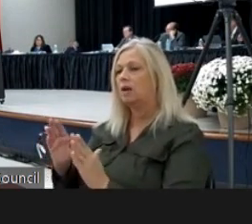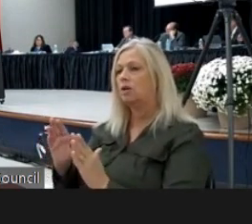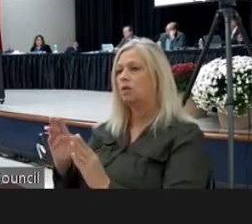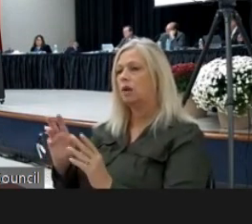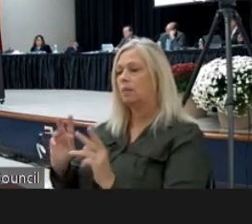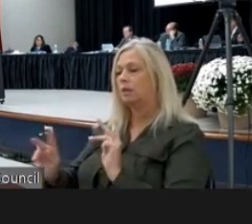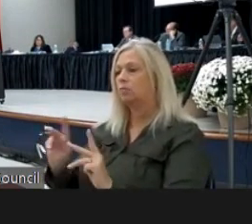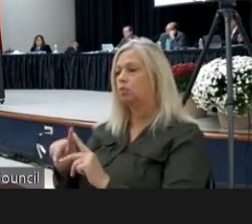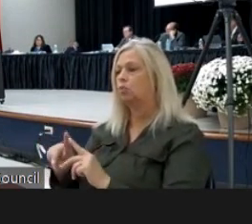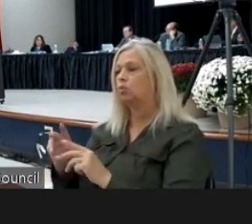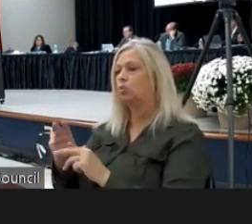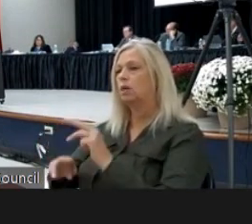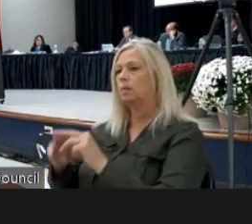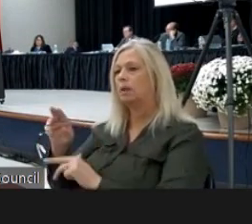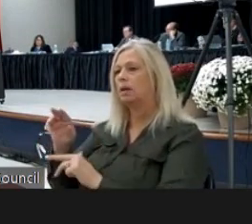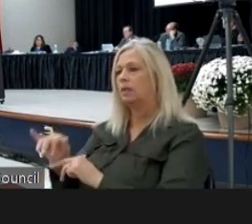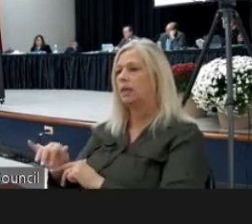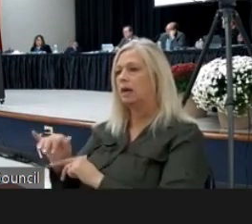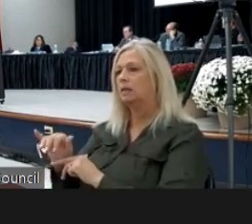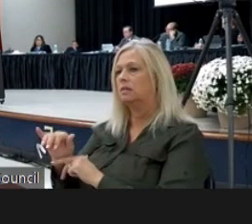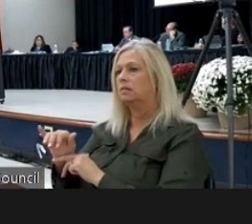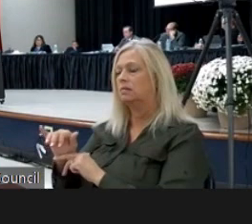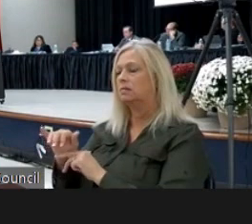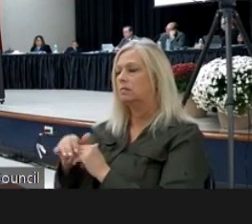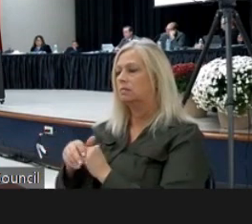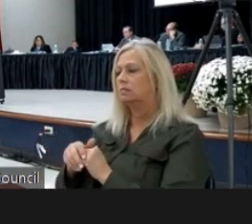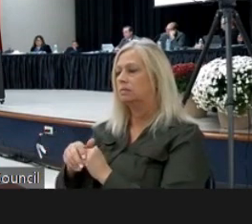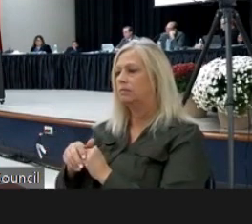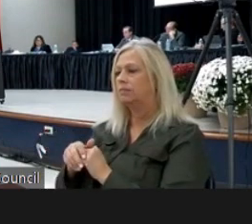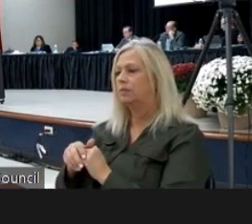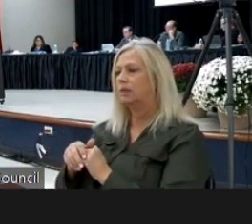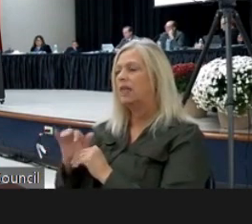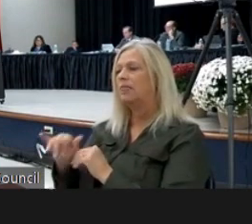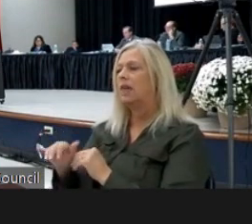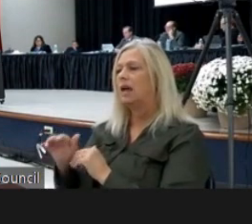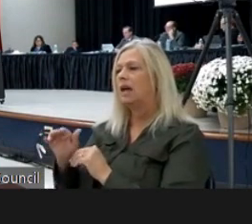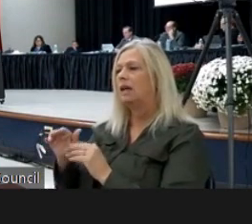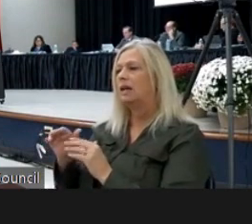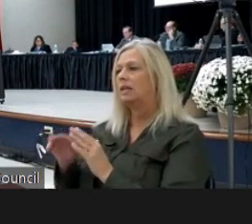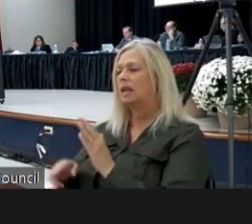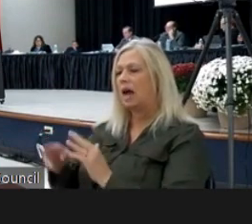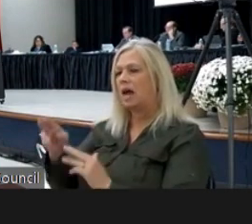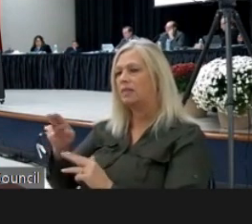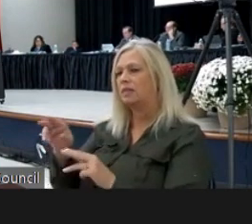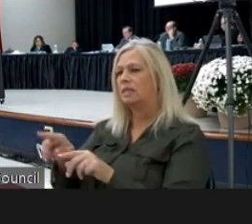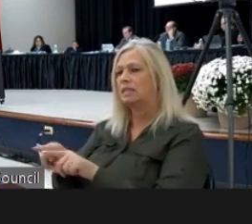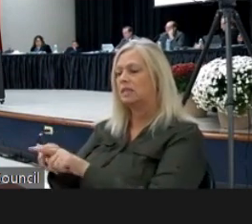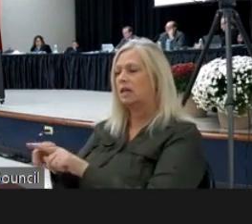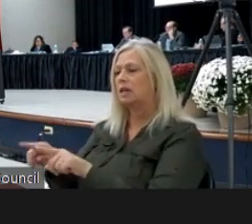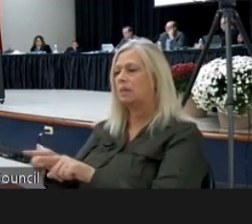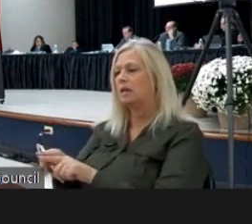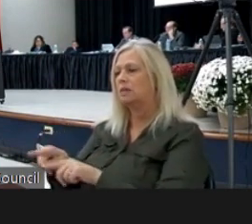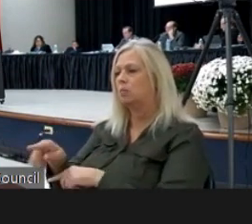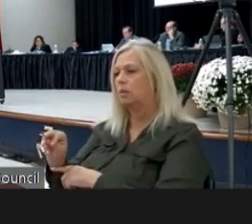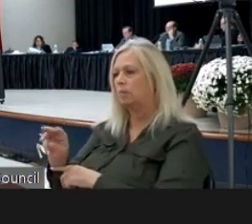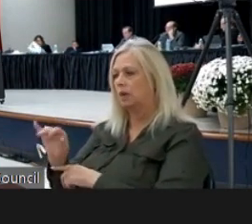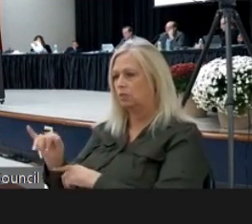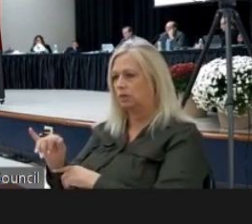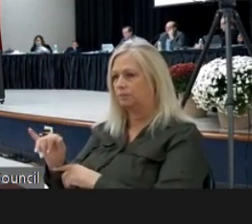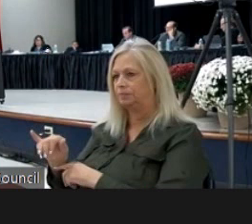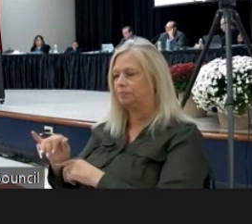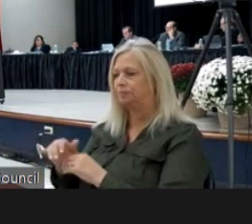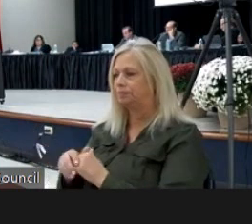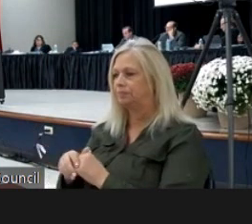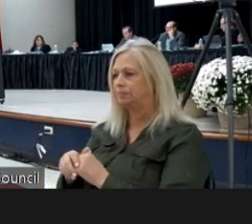unit that would be qualified for housing vouchers. And then height would be same as the primary dwelling unit as well.